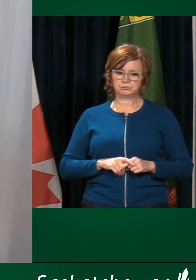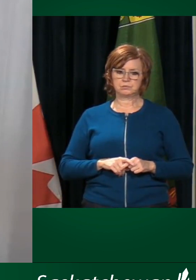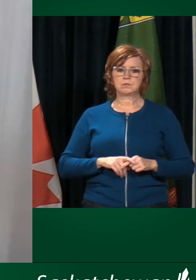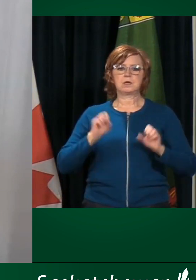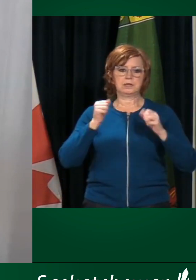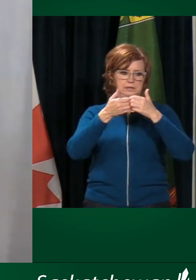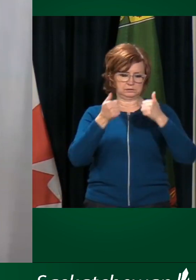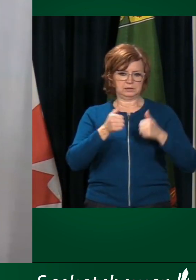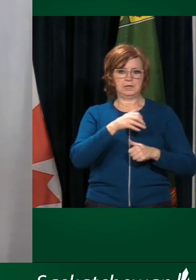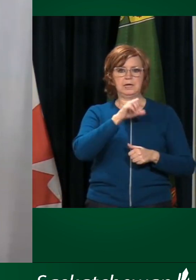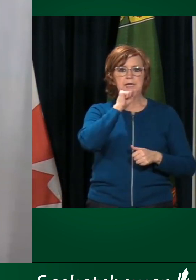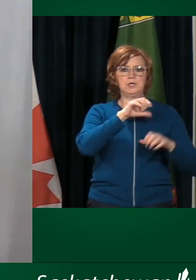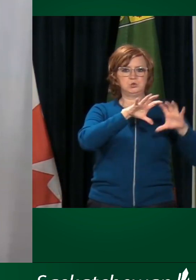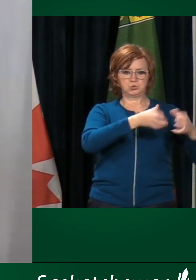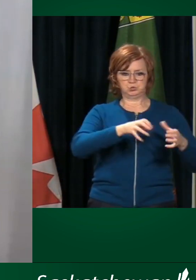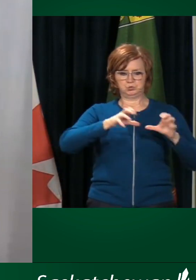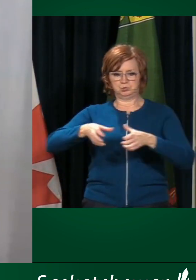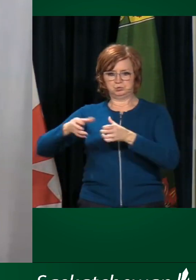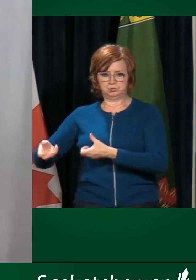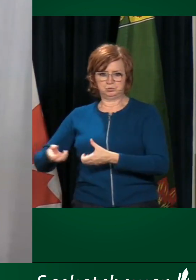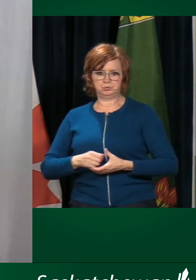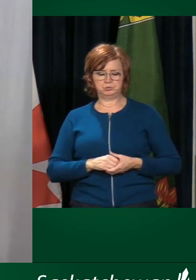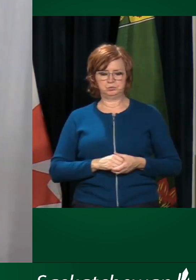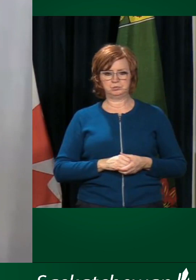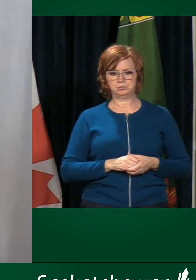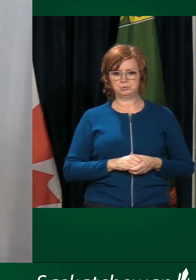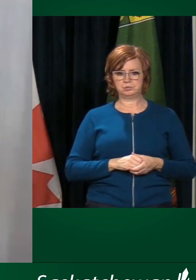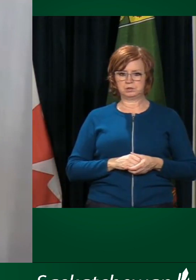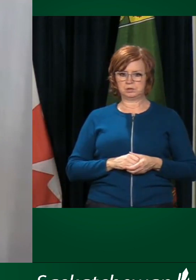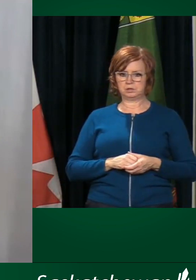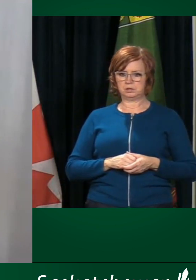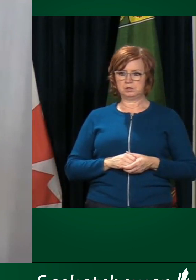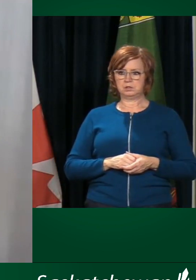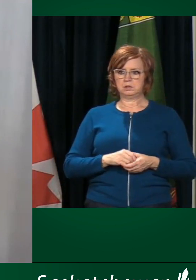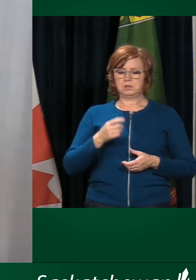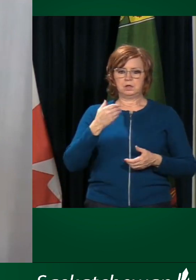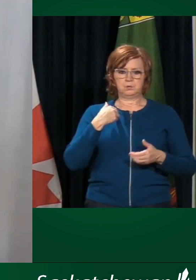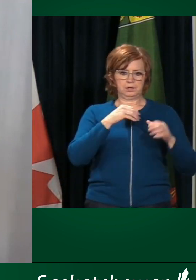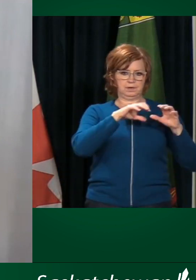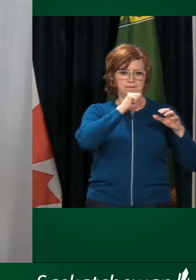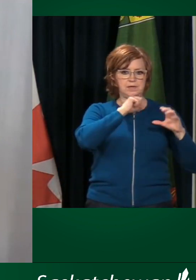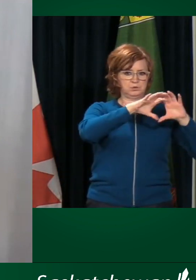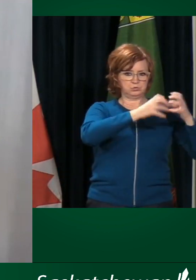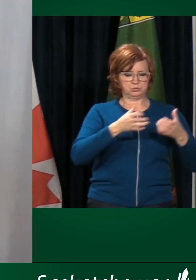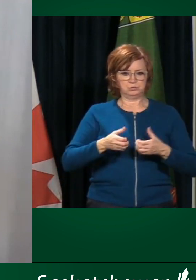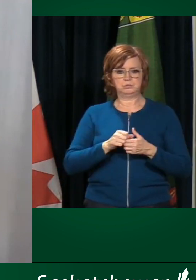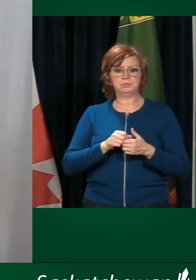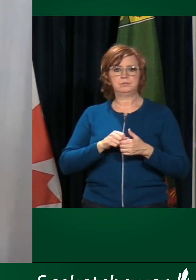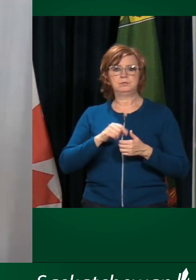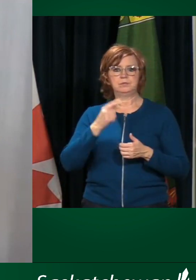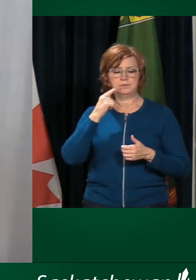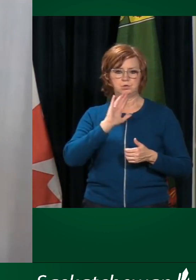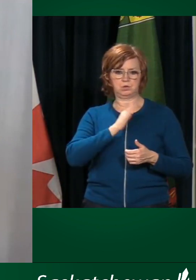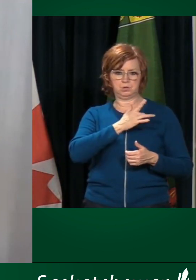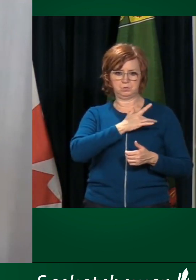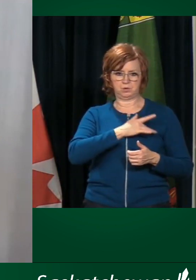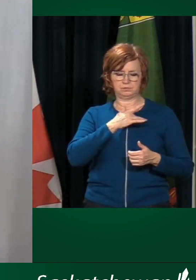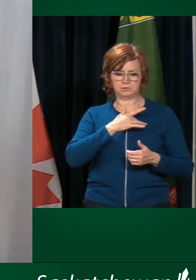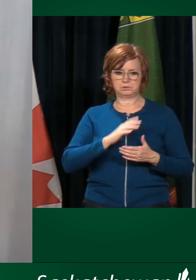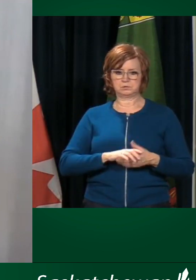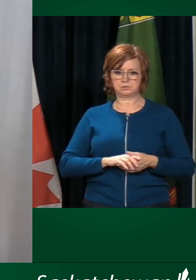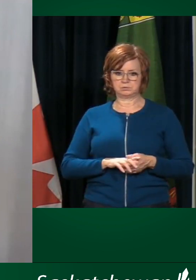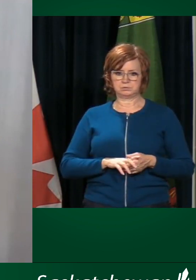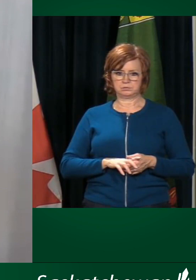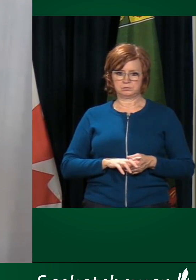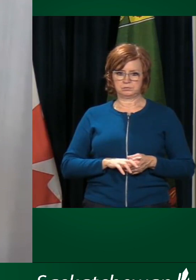to age stratify as well. And so what we were able to do is use the age breakdown of the province and run it through